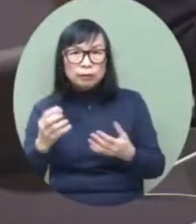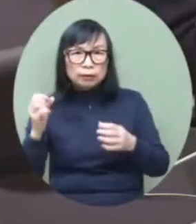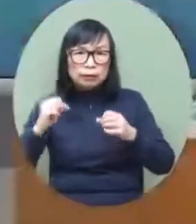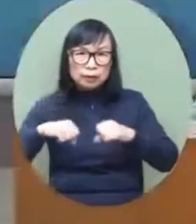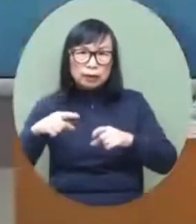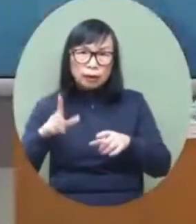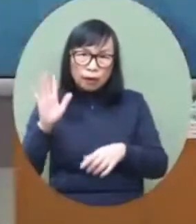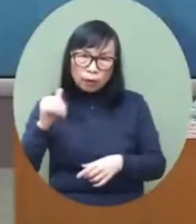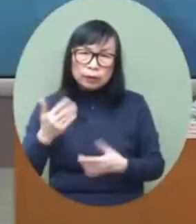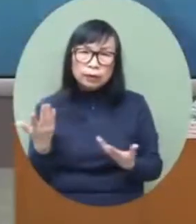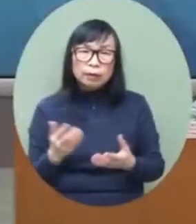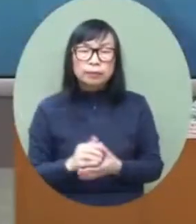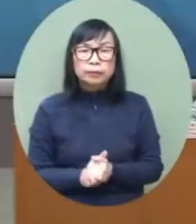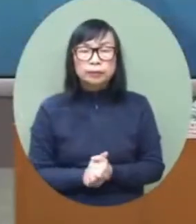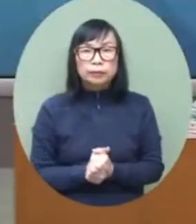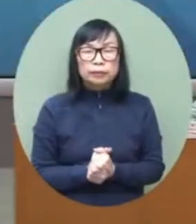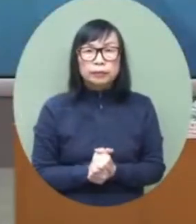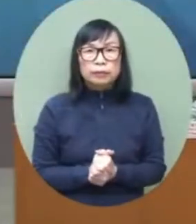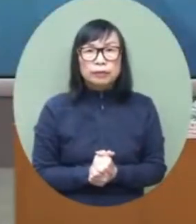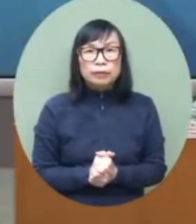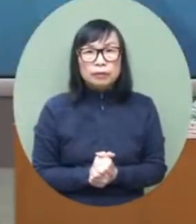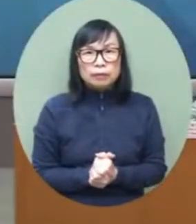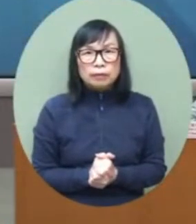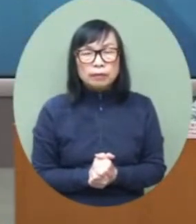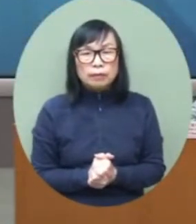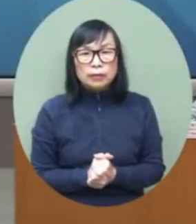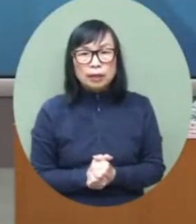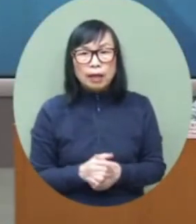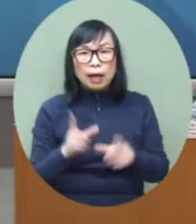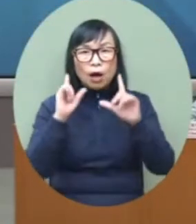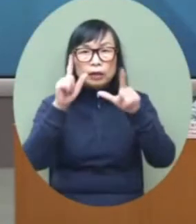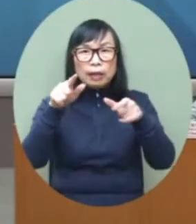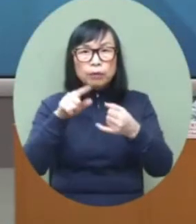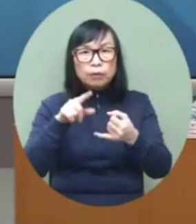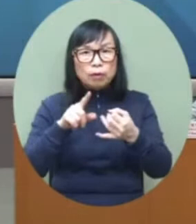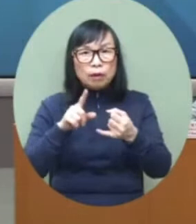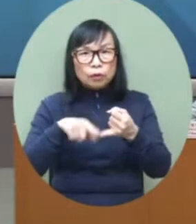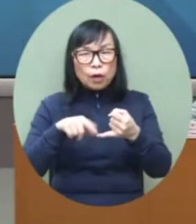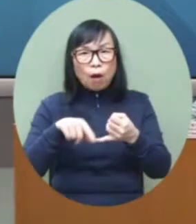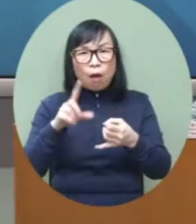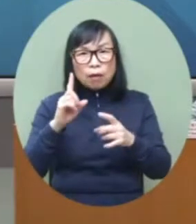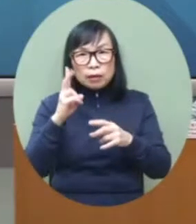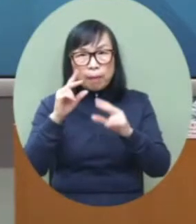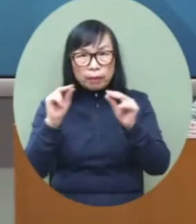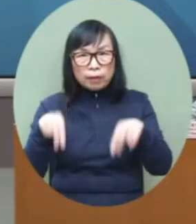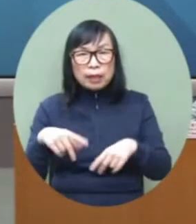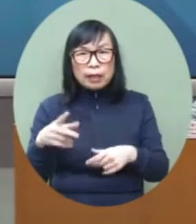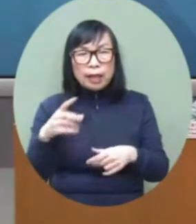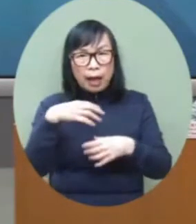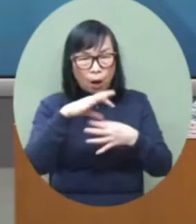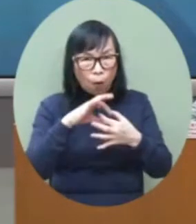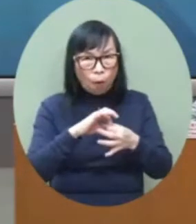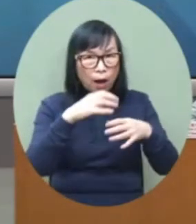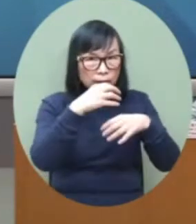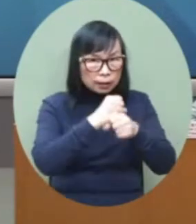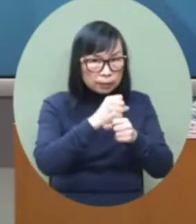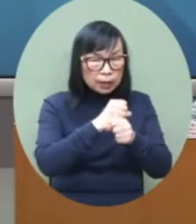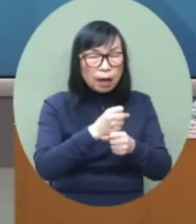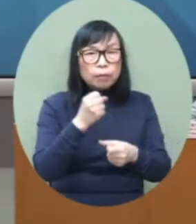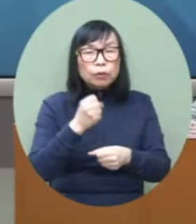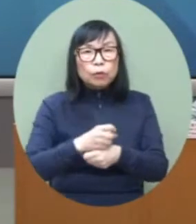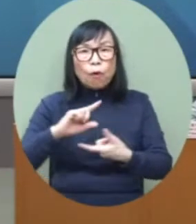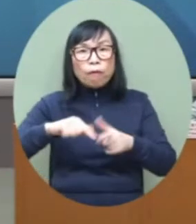different opinions? How are you going to deal with it? Undersecretary, if I may take the last two questions